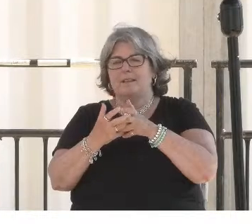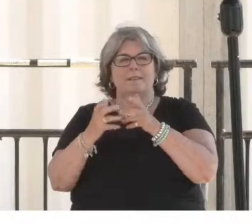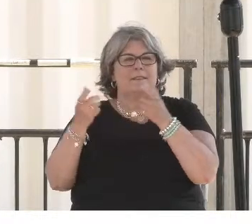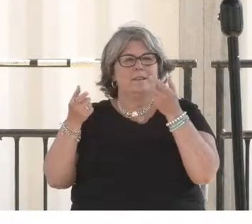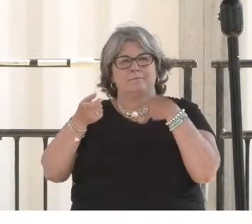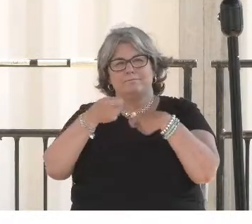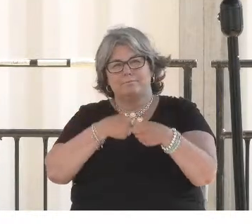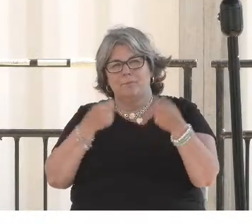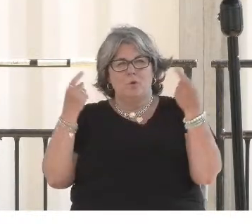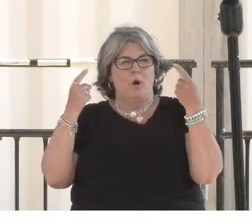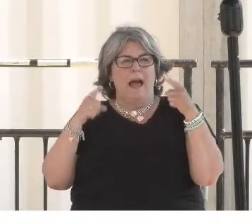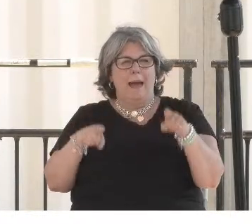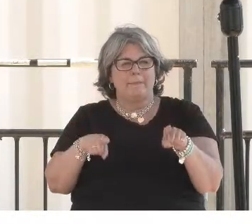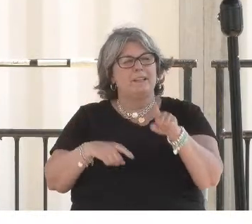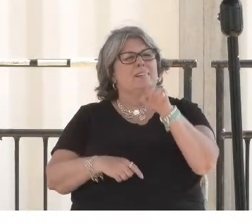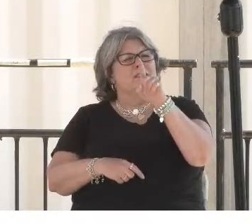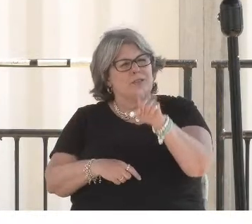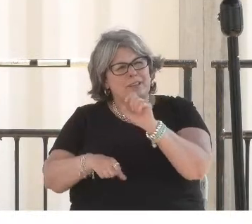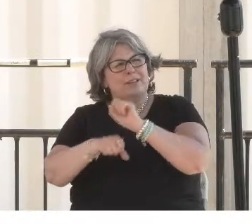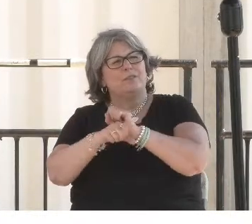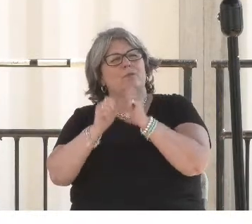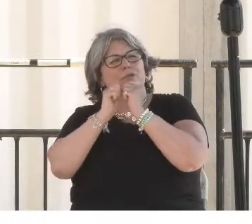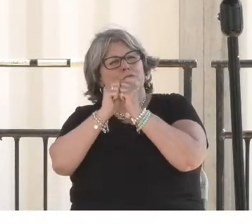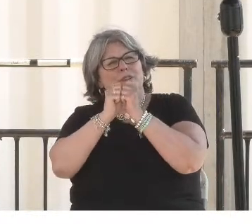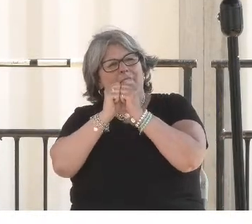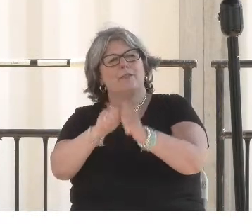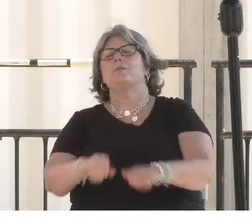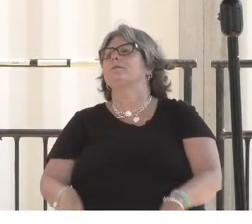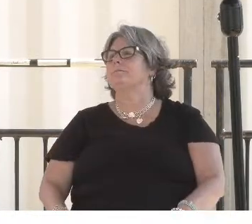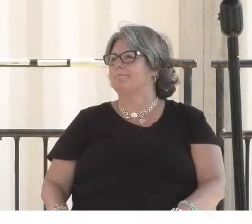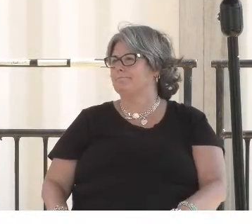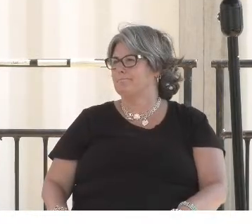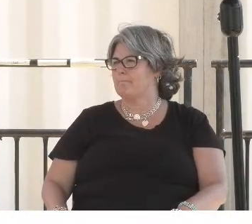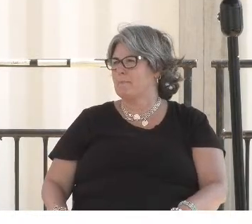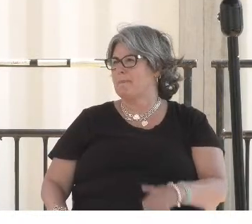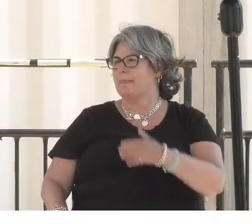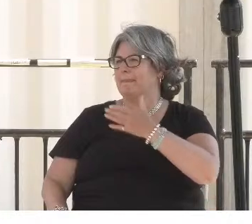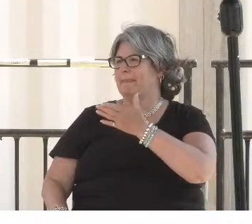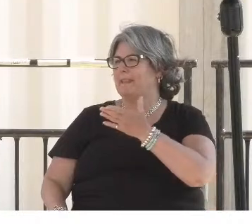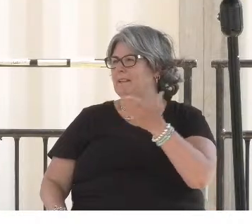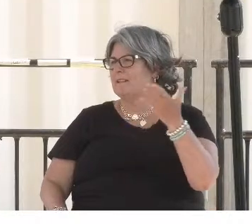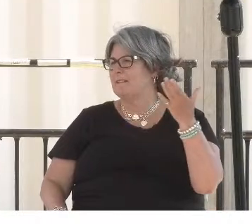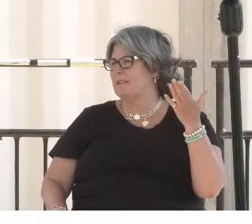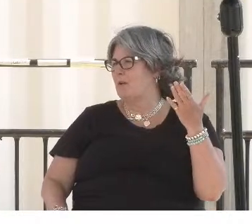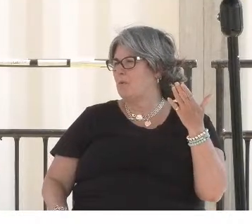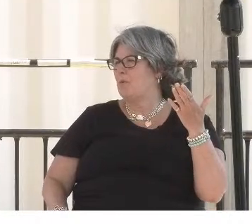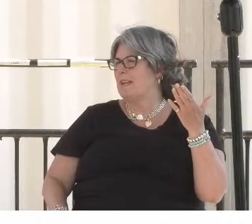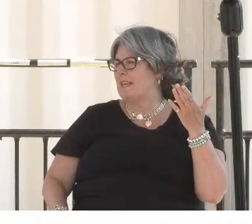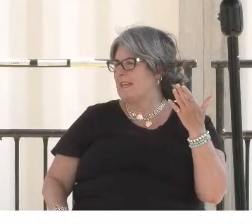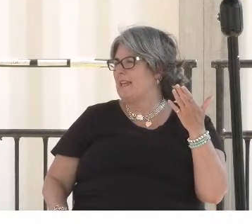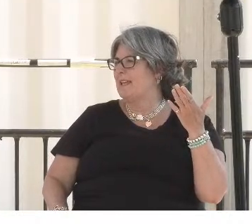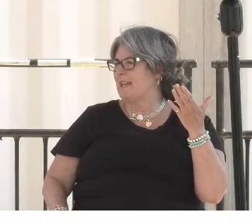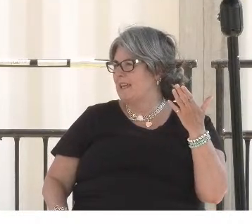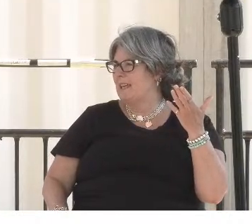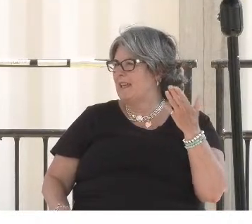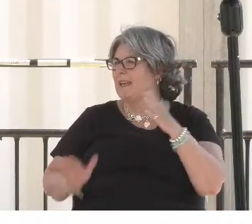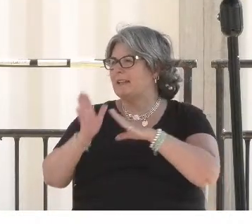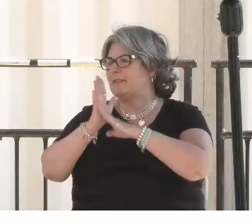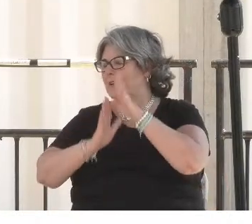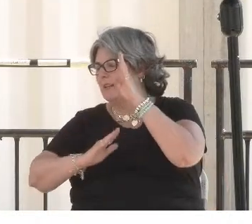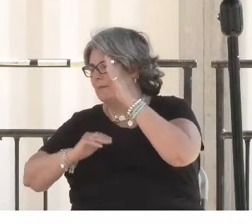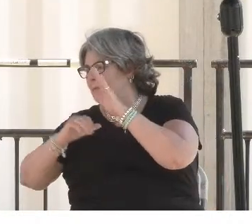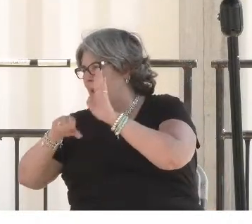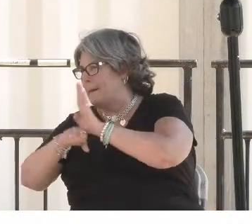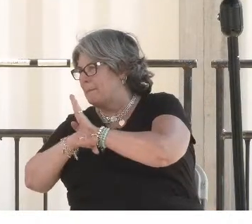transition won't happen. So we need to work together so that we can, not only, build a business that works